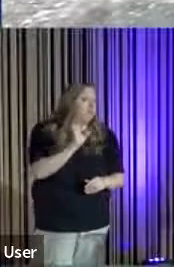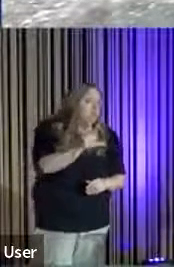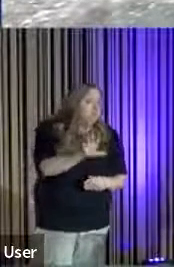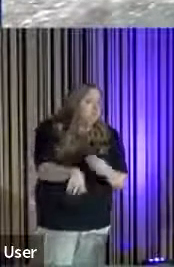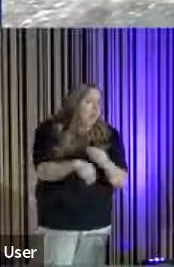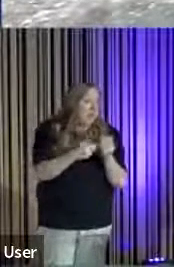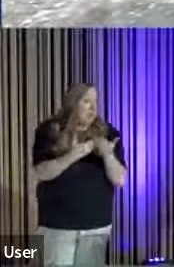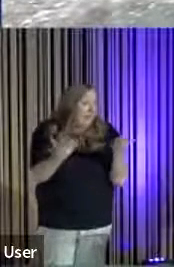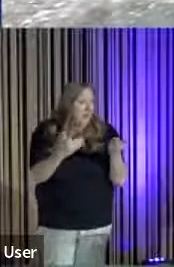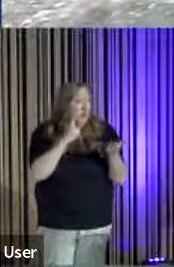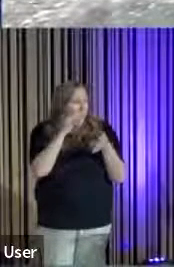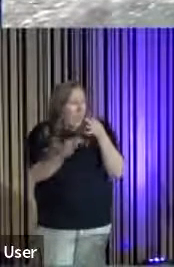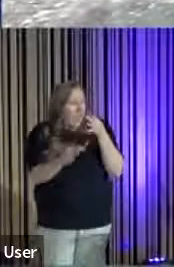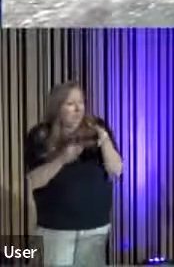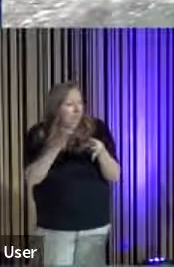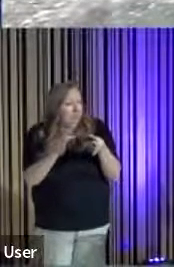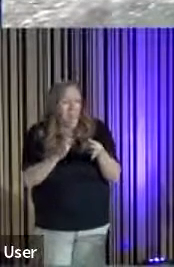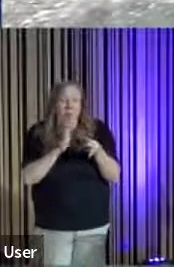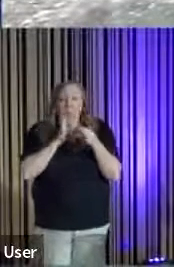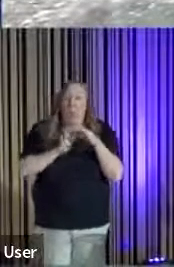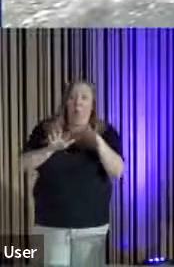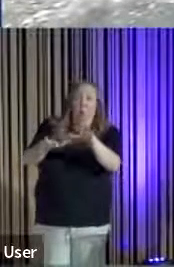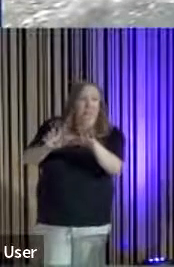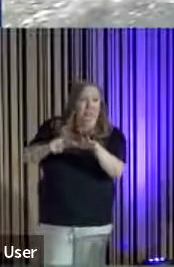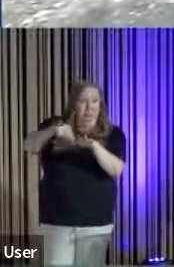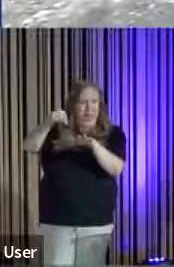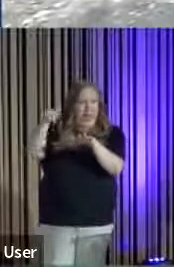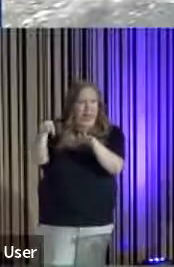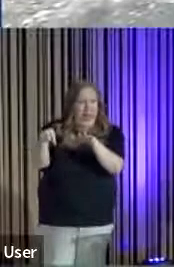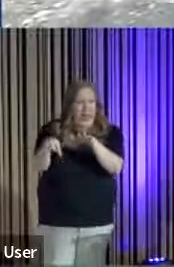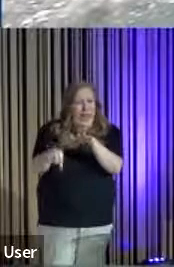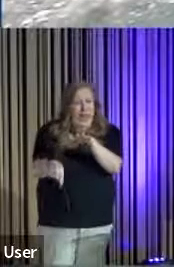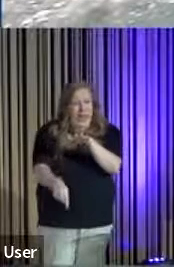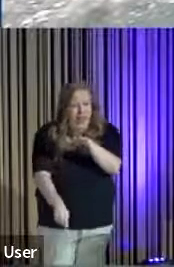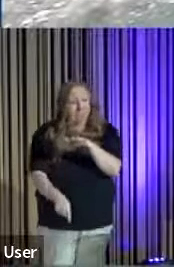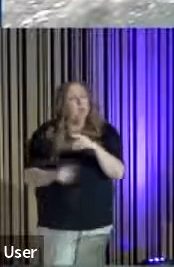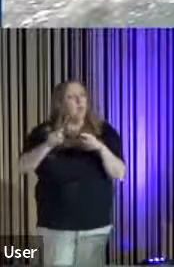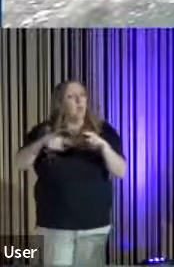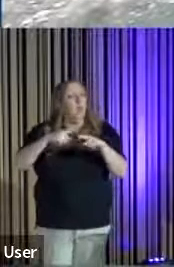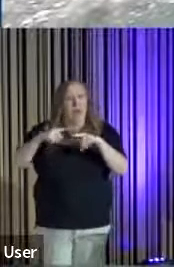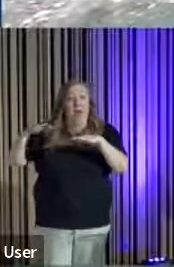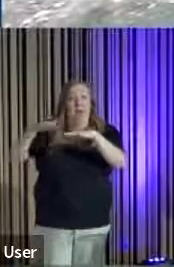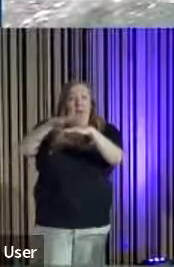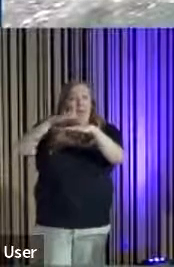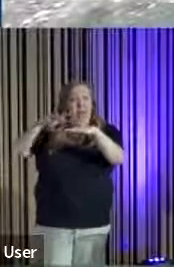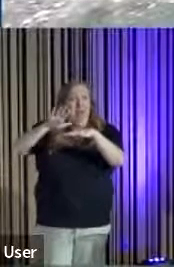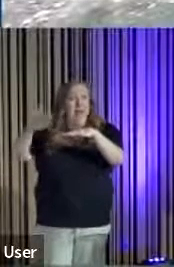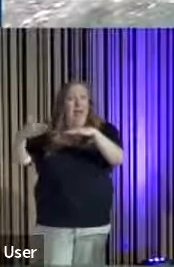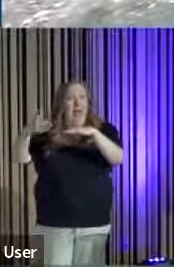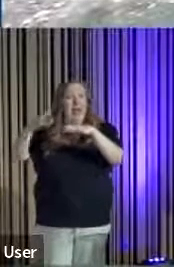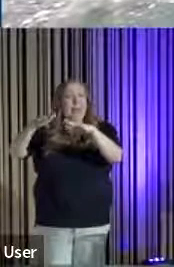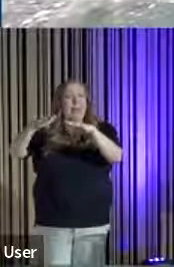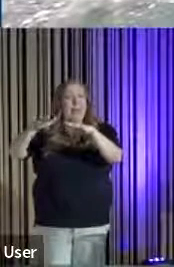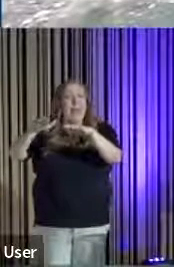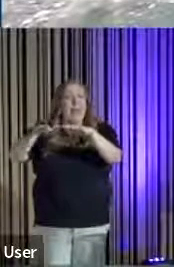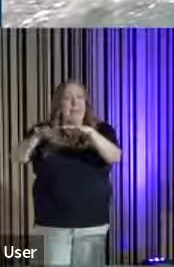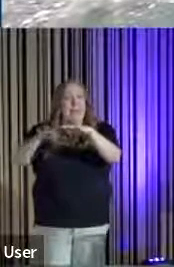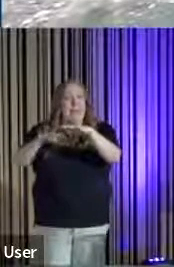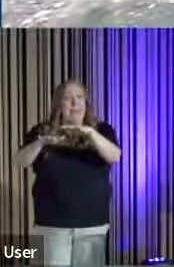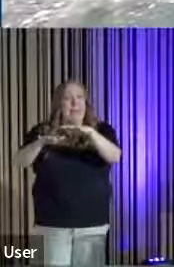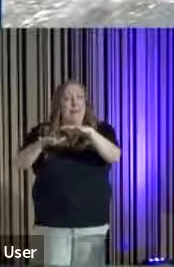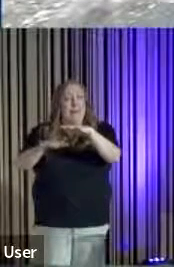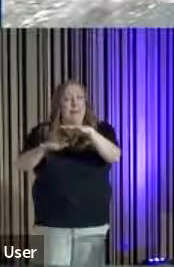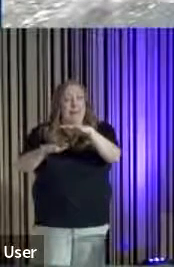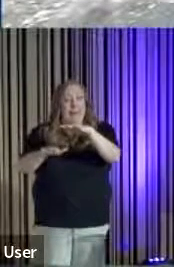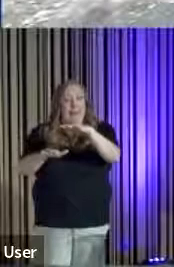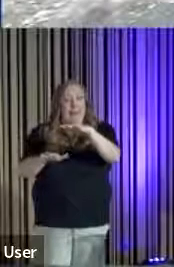ocean is that because the ocean is deep, when these organisms die, a fraction of them will sink to the bottom of the ocean,